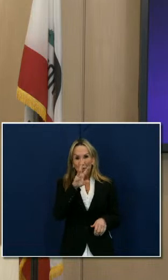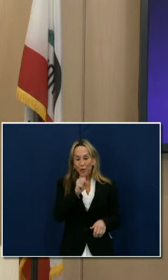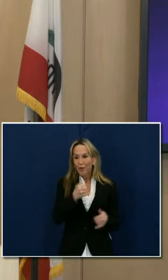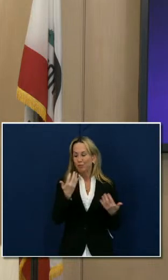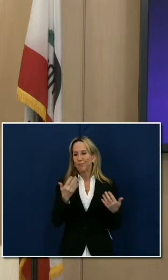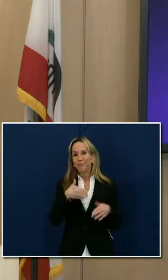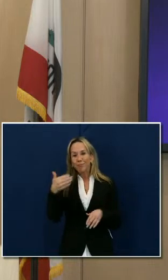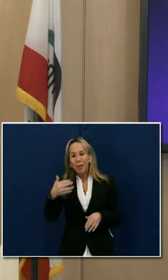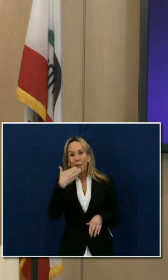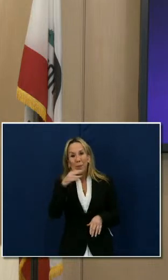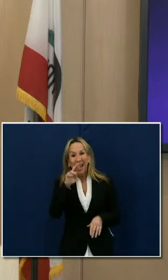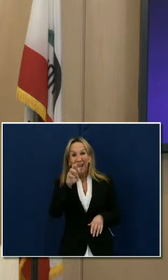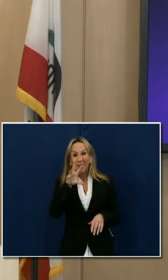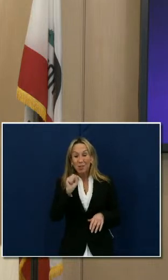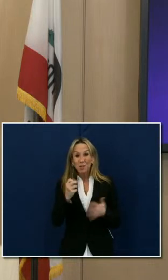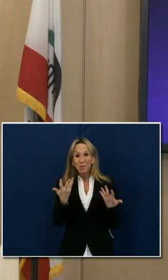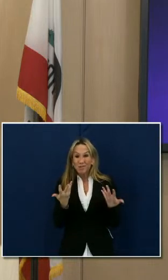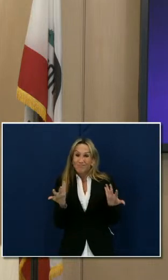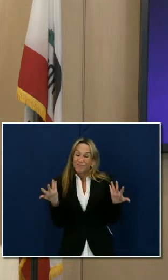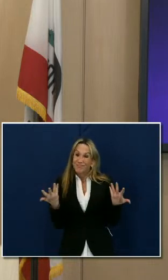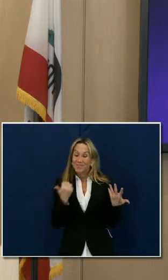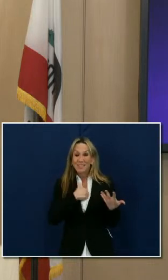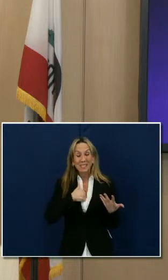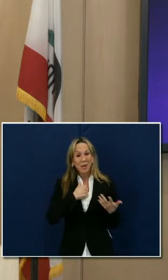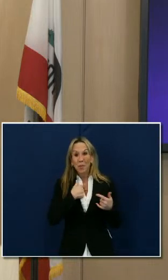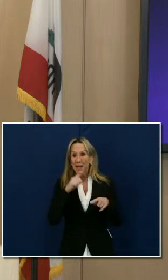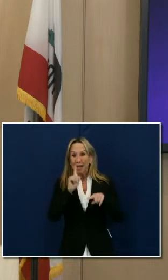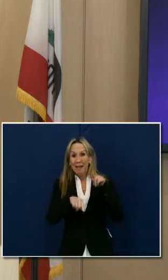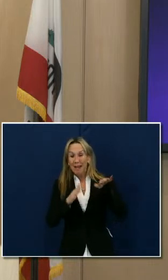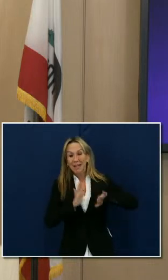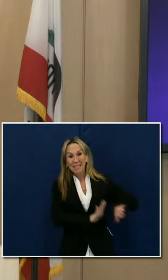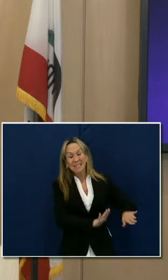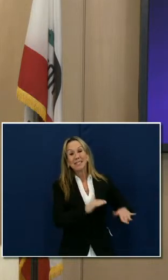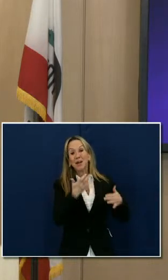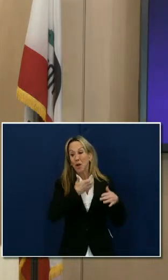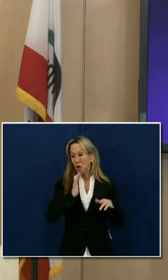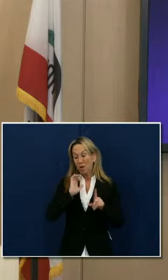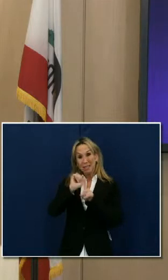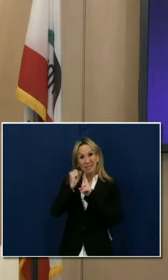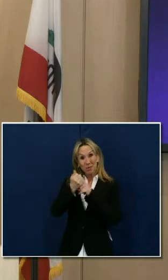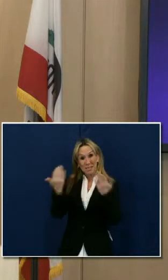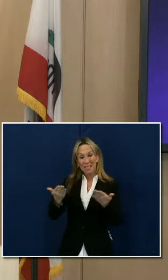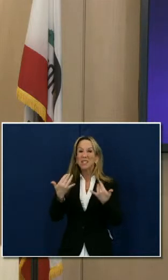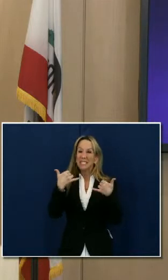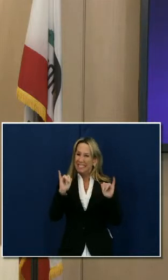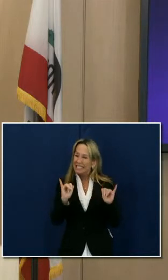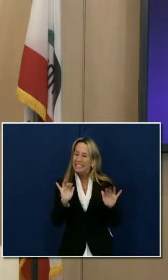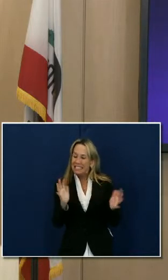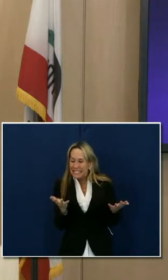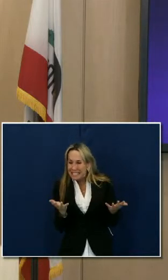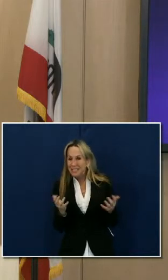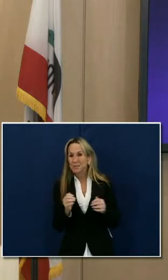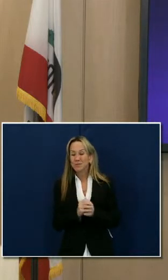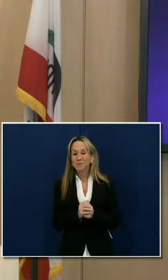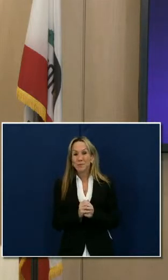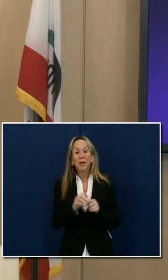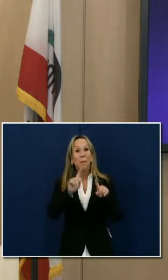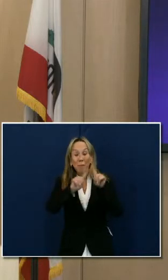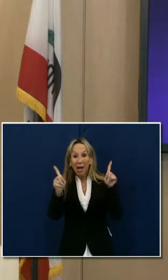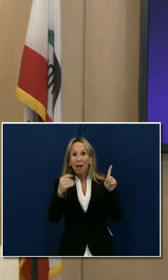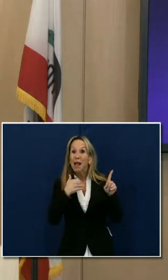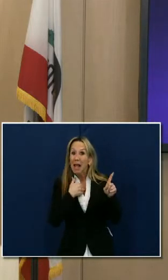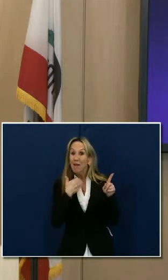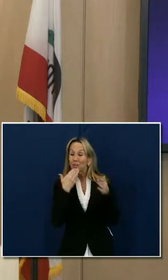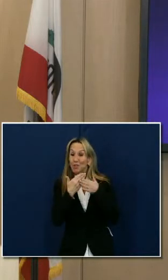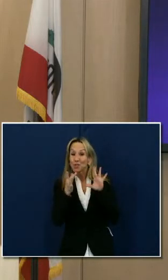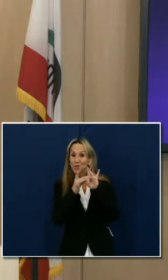there's no running away from it. The situation is still grim. However, today we get to share some good news with